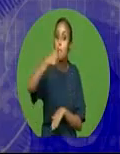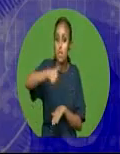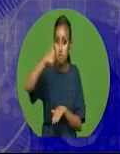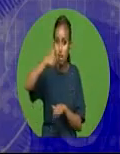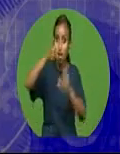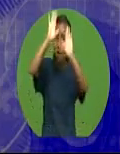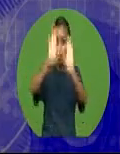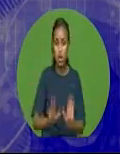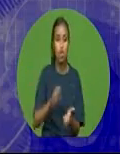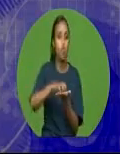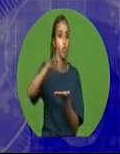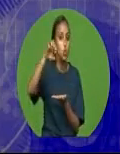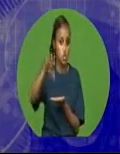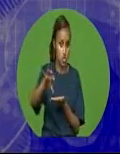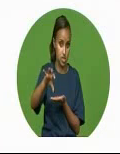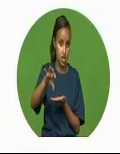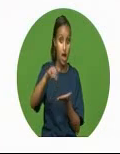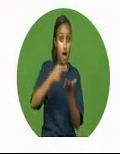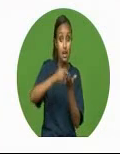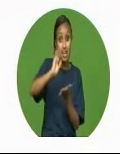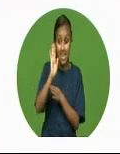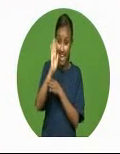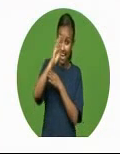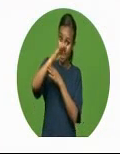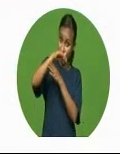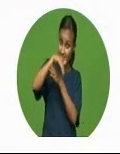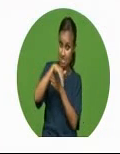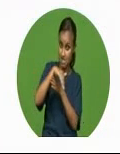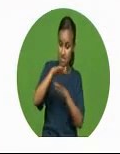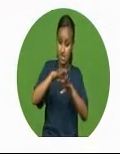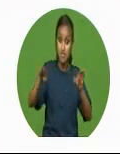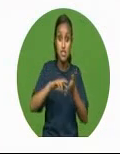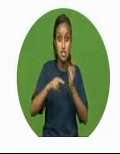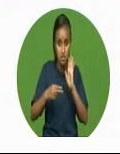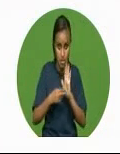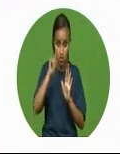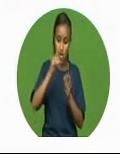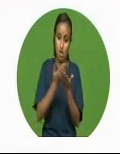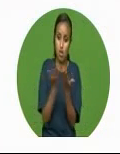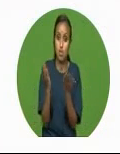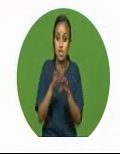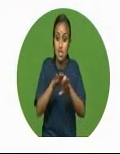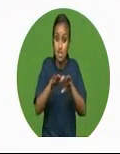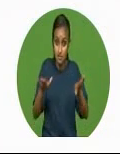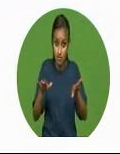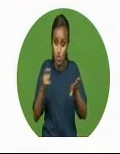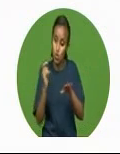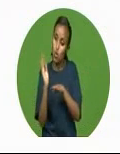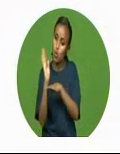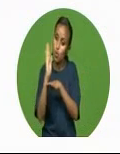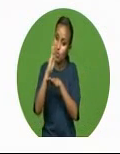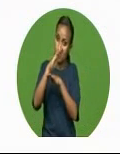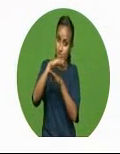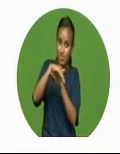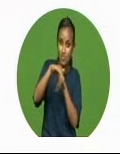the principal planes of projection. An inclined surface is a surface of the object